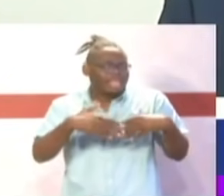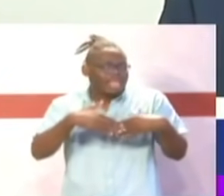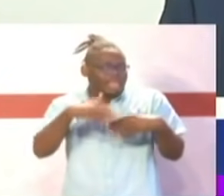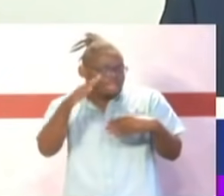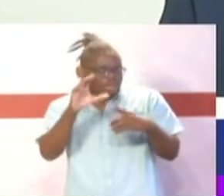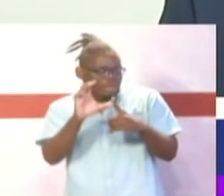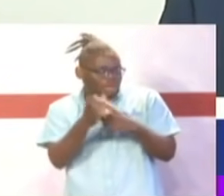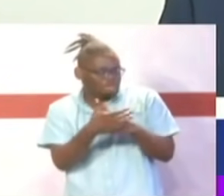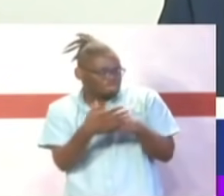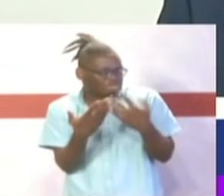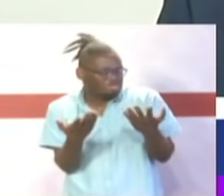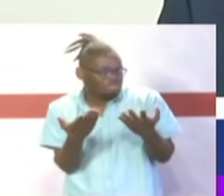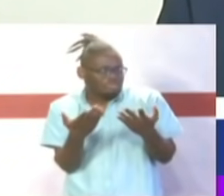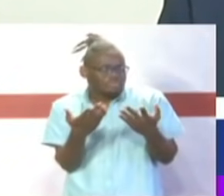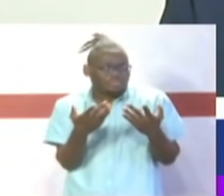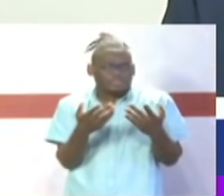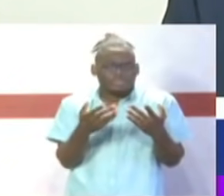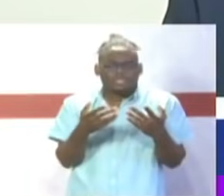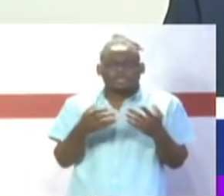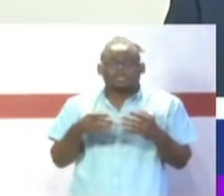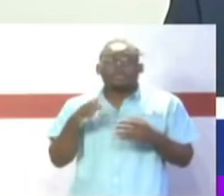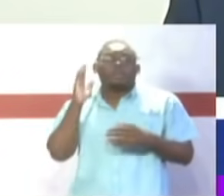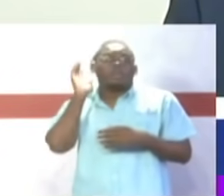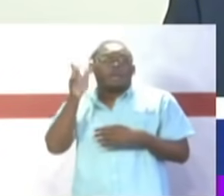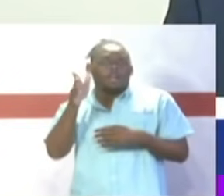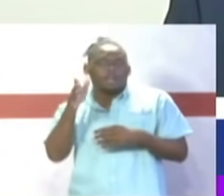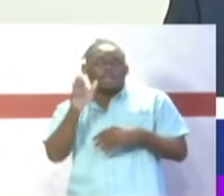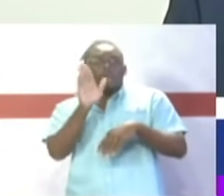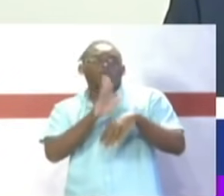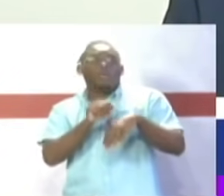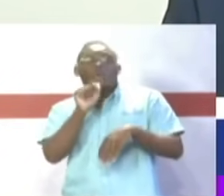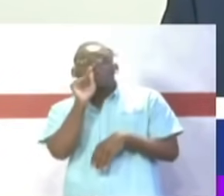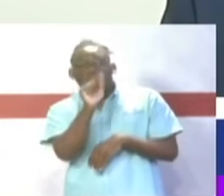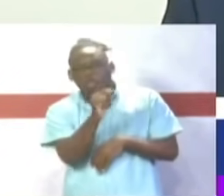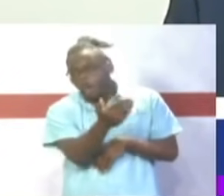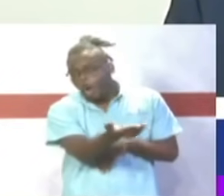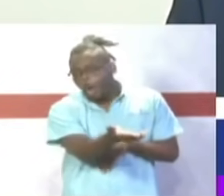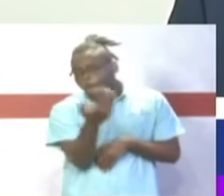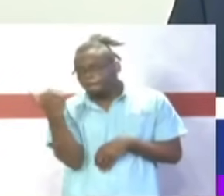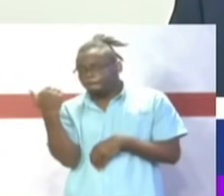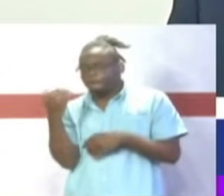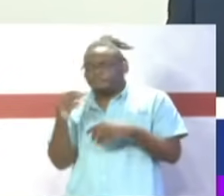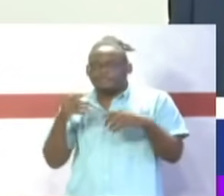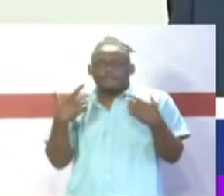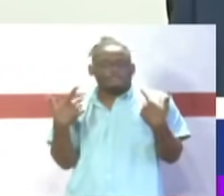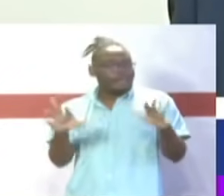the RHAs will call you. You don't have to come to us, we will call you.